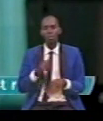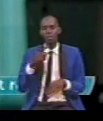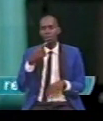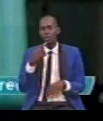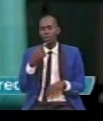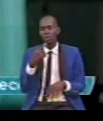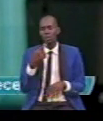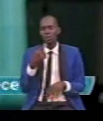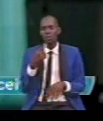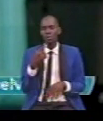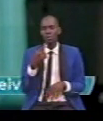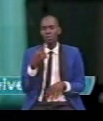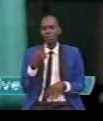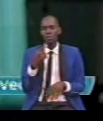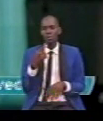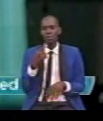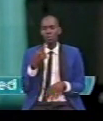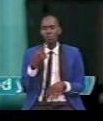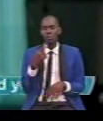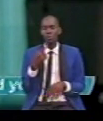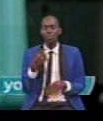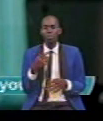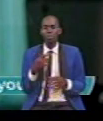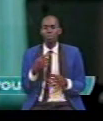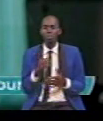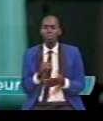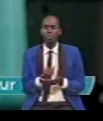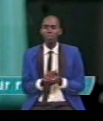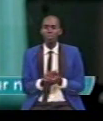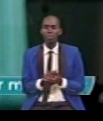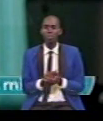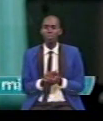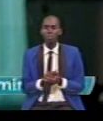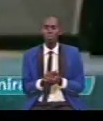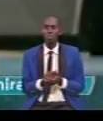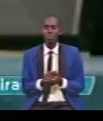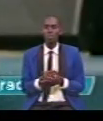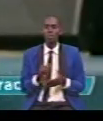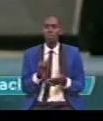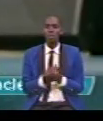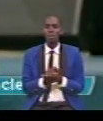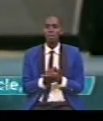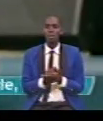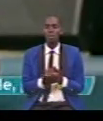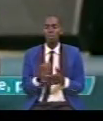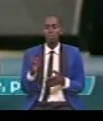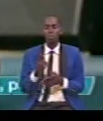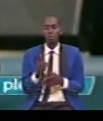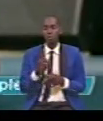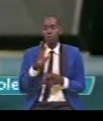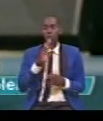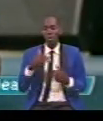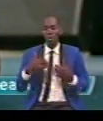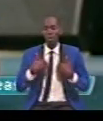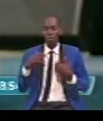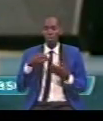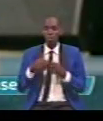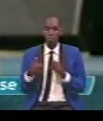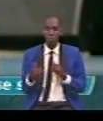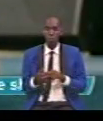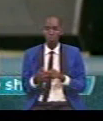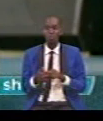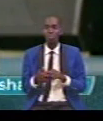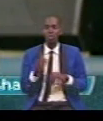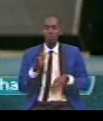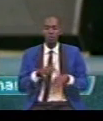to pray, as we are praying for you, touch where the problem is, and then you lift the other hand. And I did